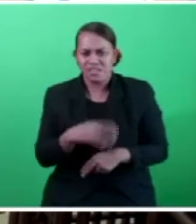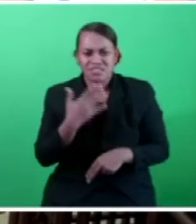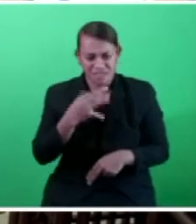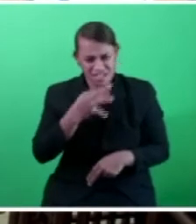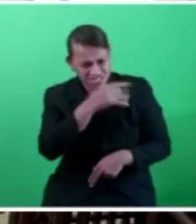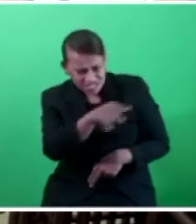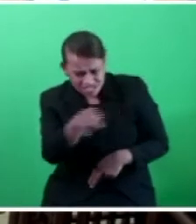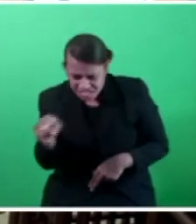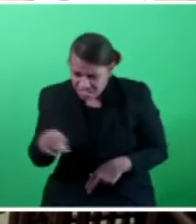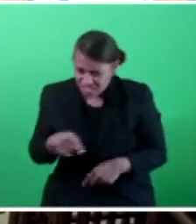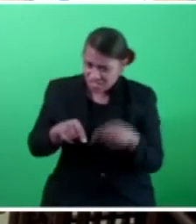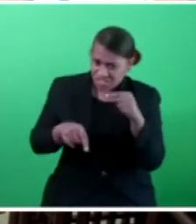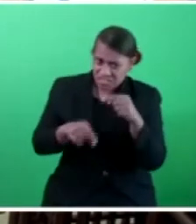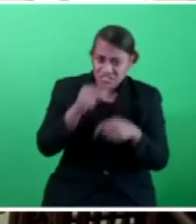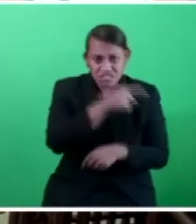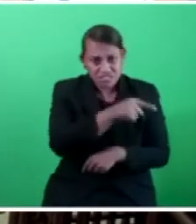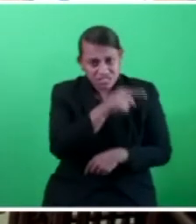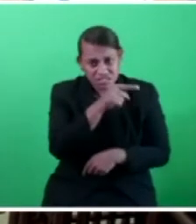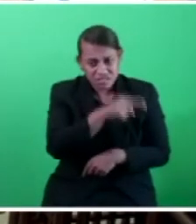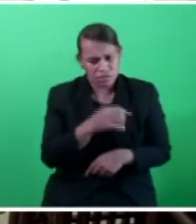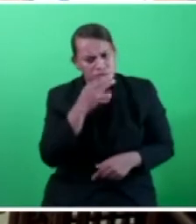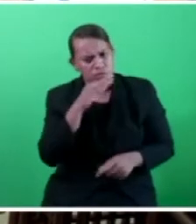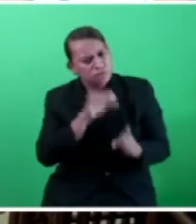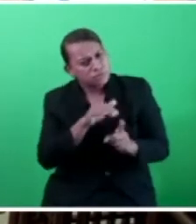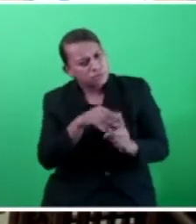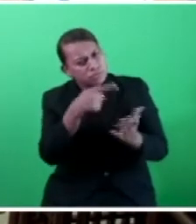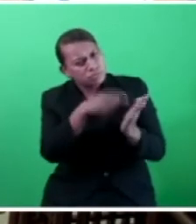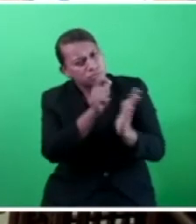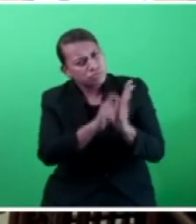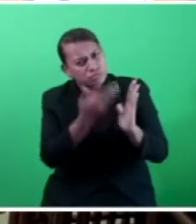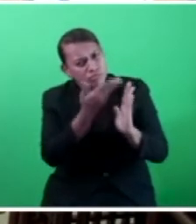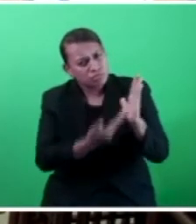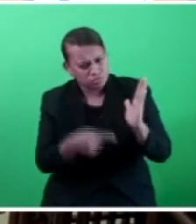listen, the petition...